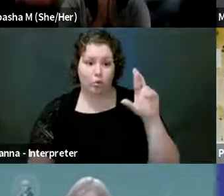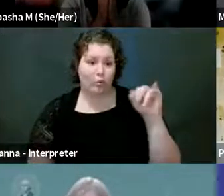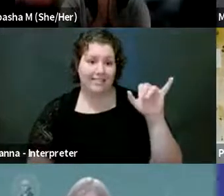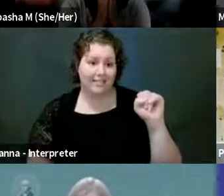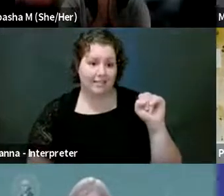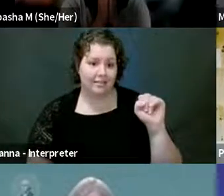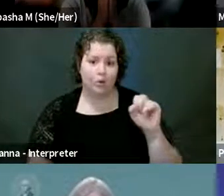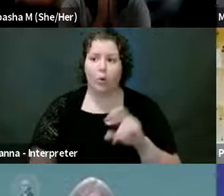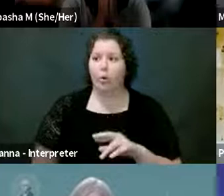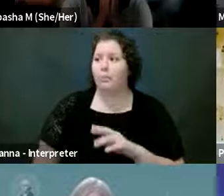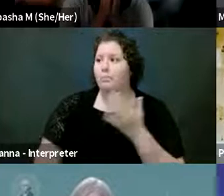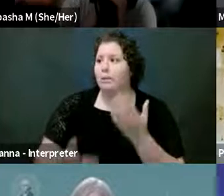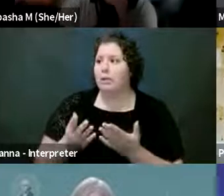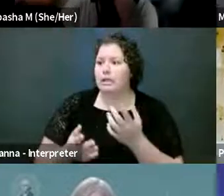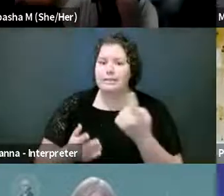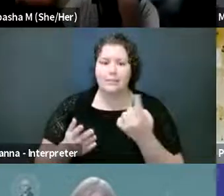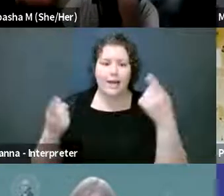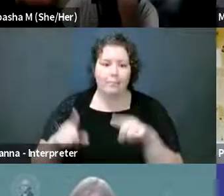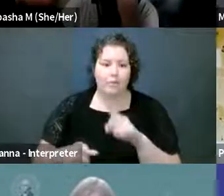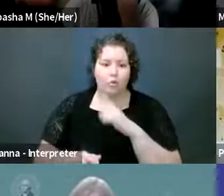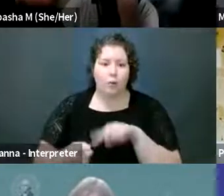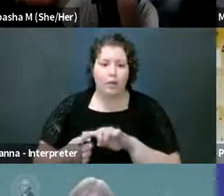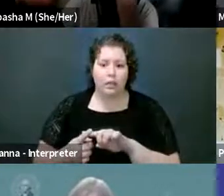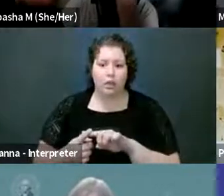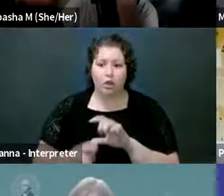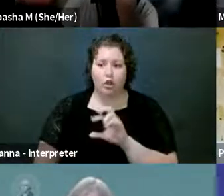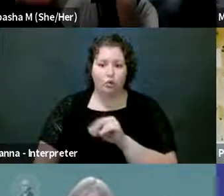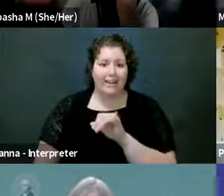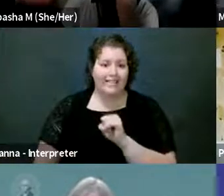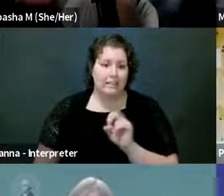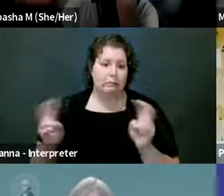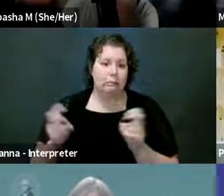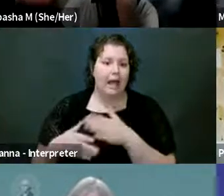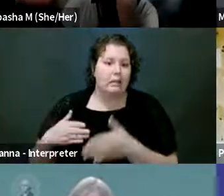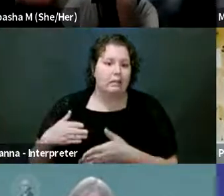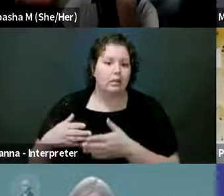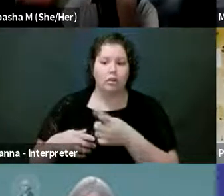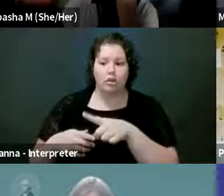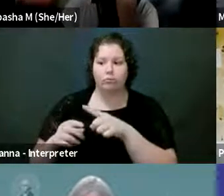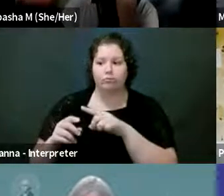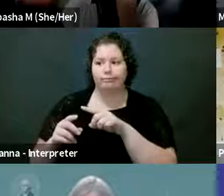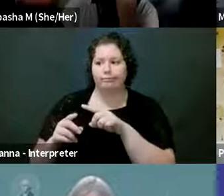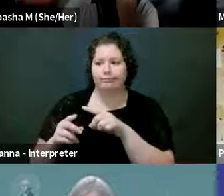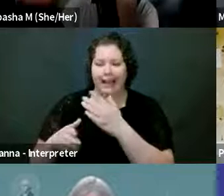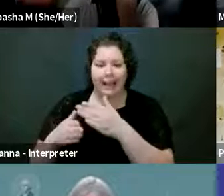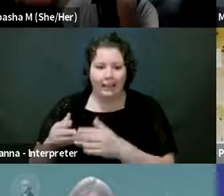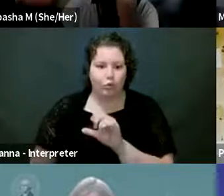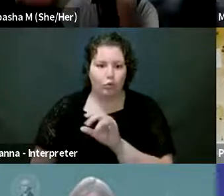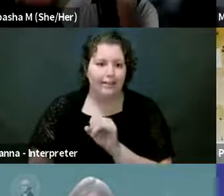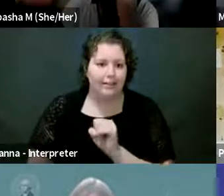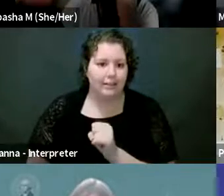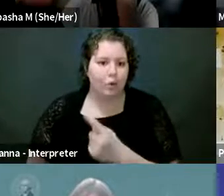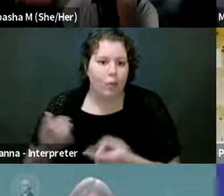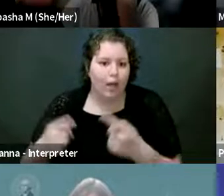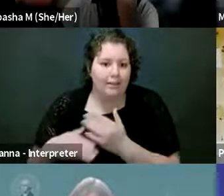on that. There was a lack of racial equity kind of analysis throughout that people noted in there, and that while we talked around